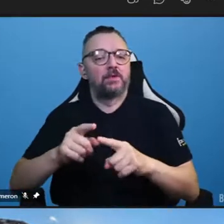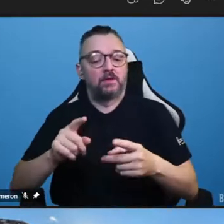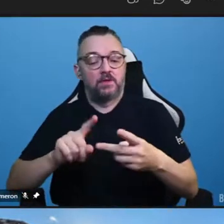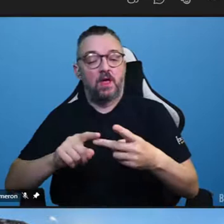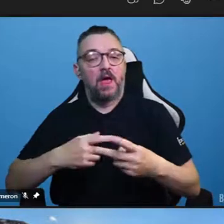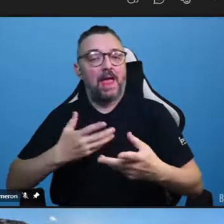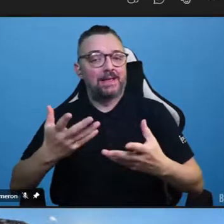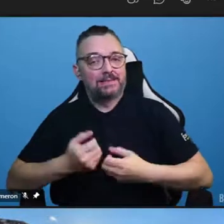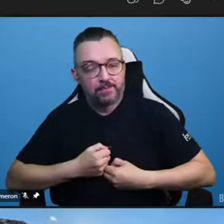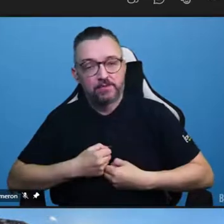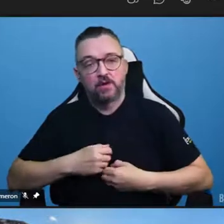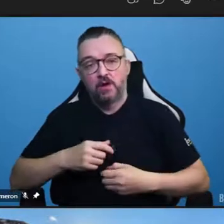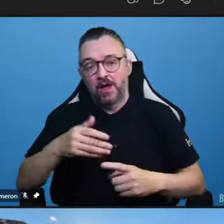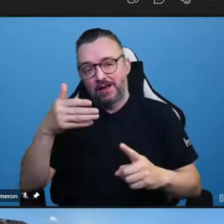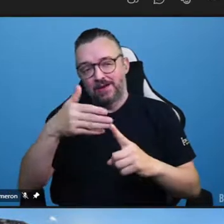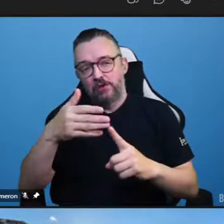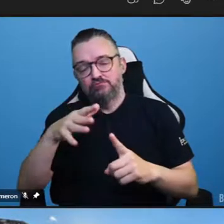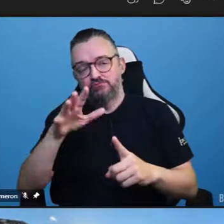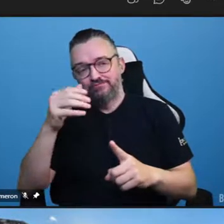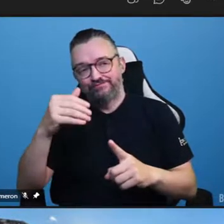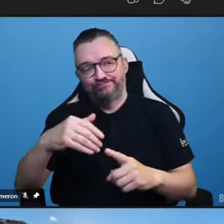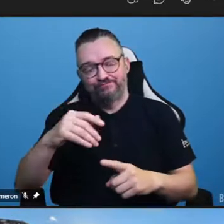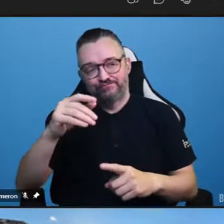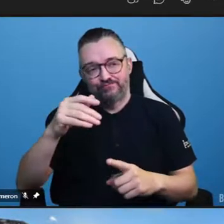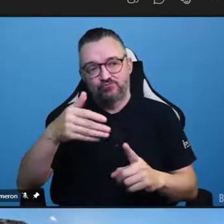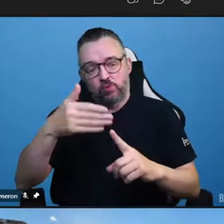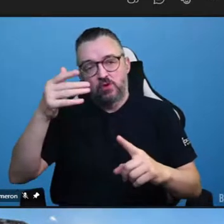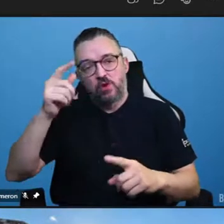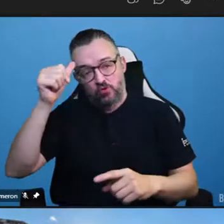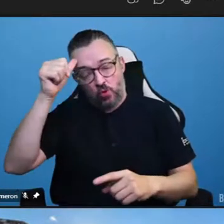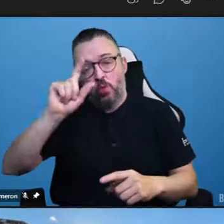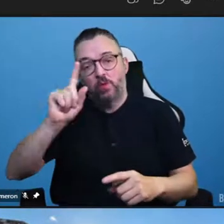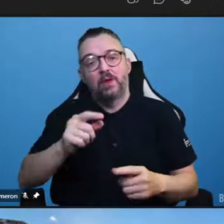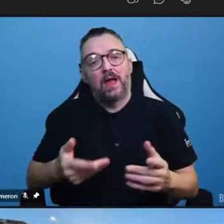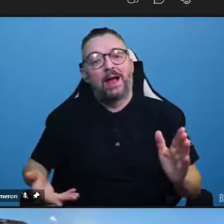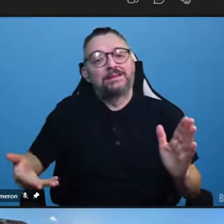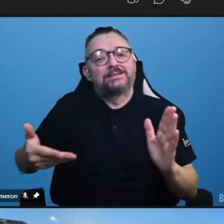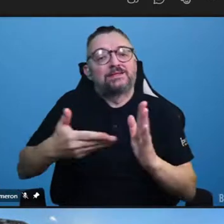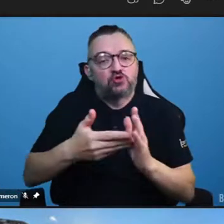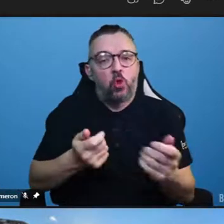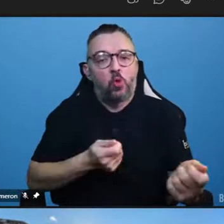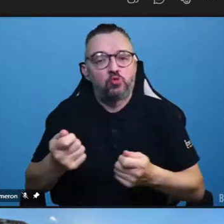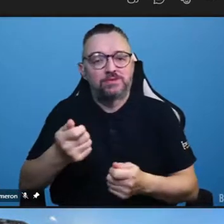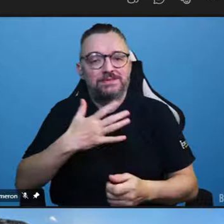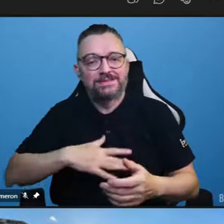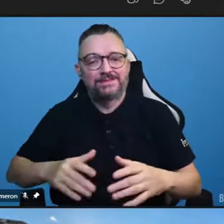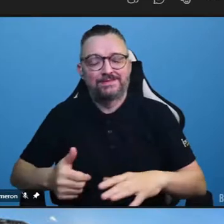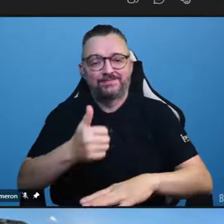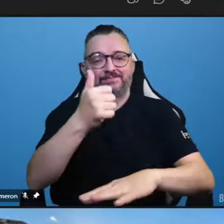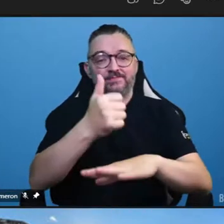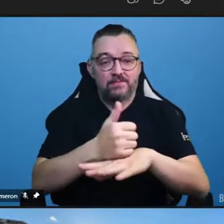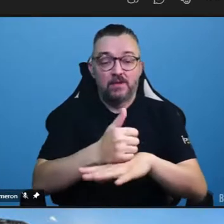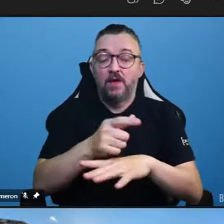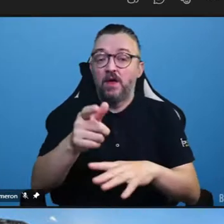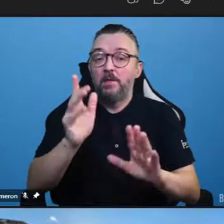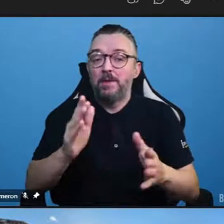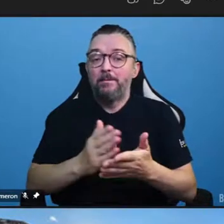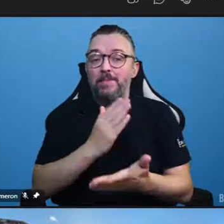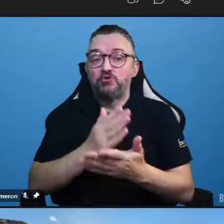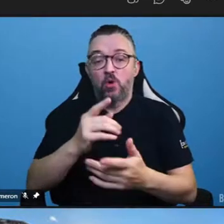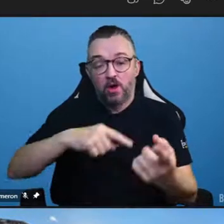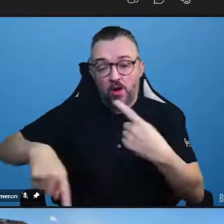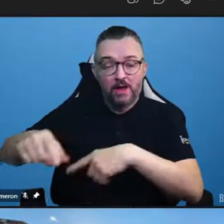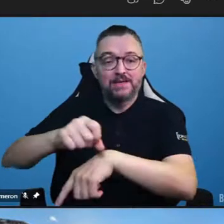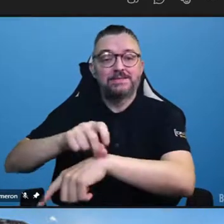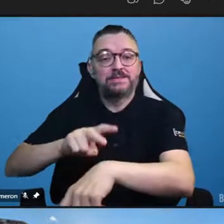action around additional controls that needed to be put in place to mitigate those risks. And that's including ensuring that employees understand